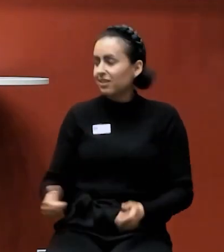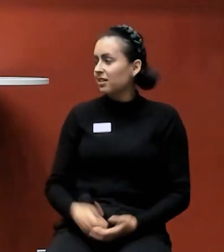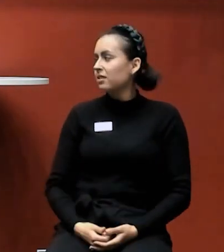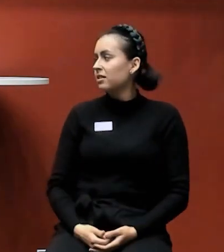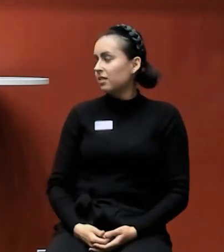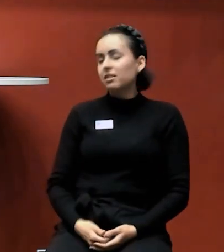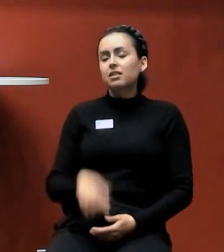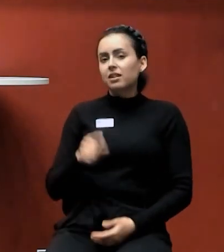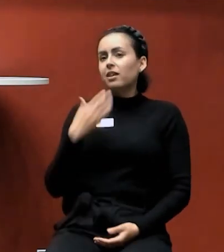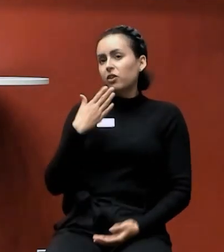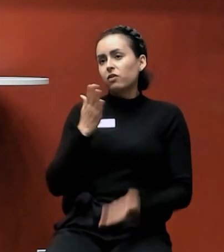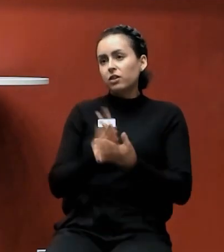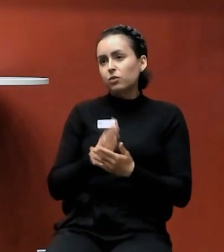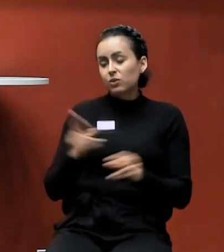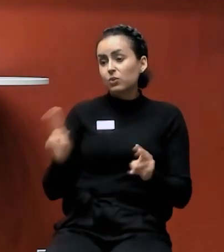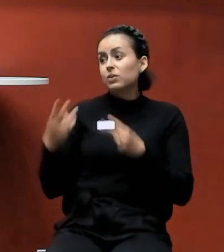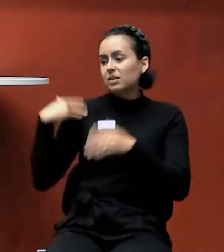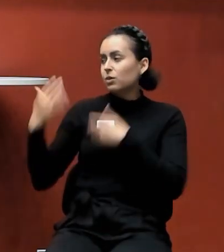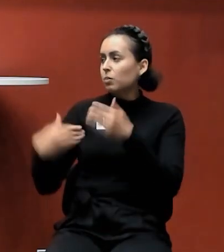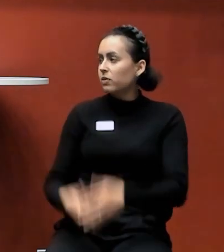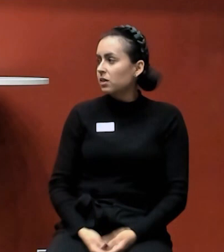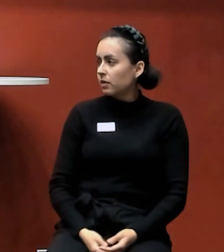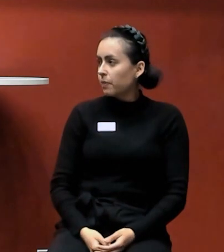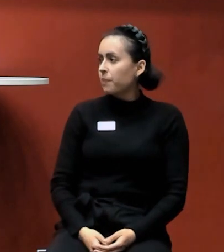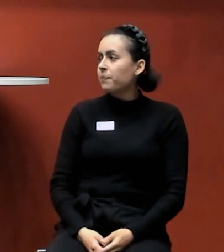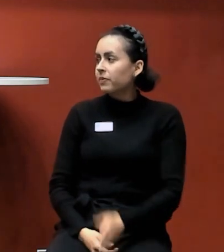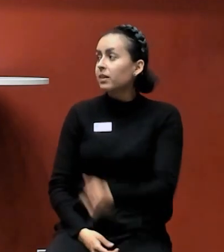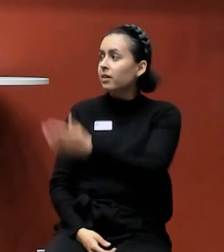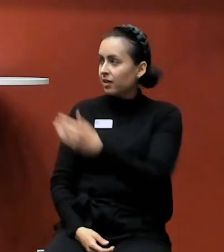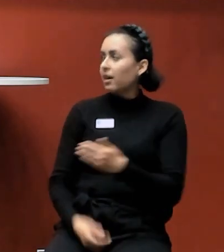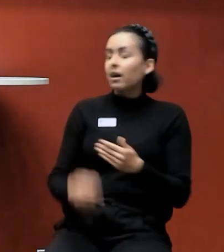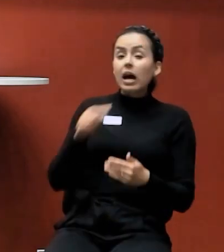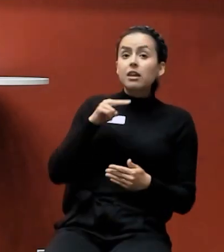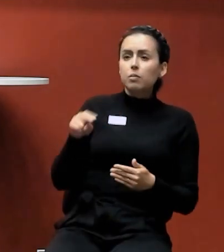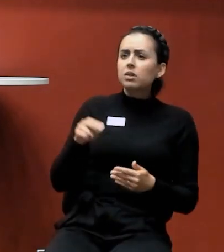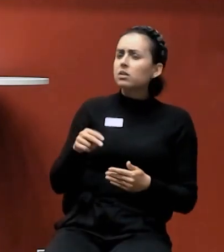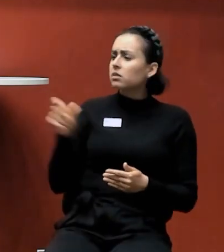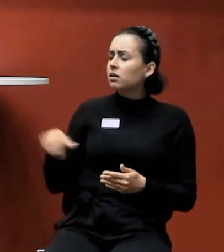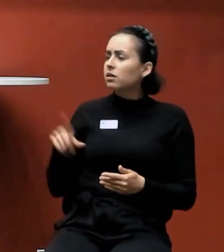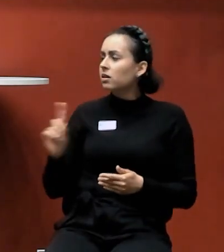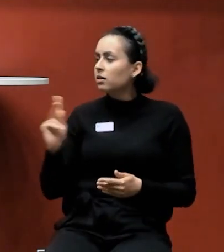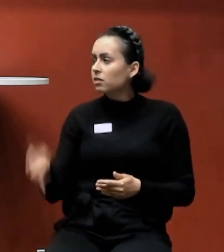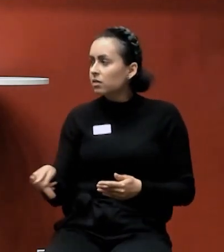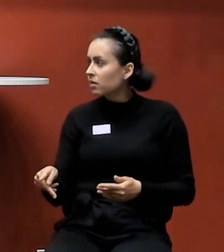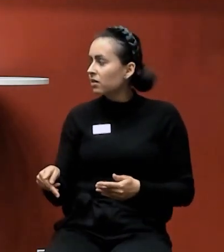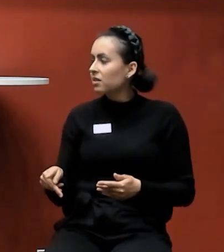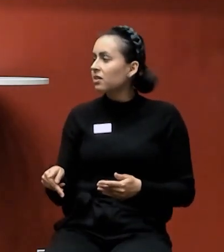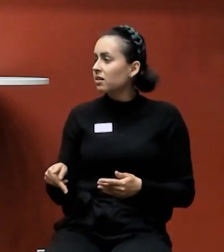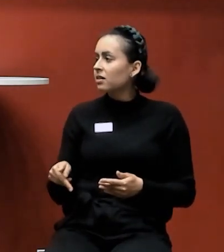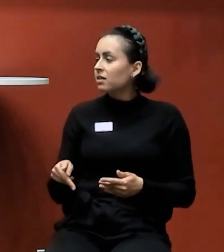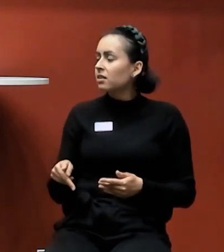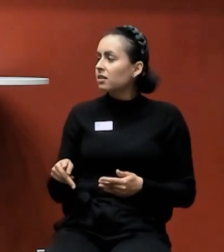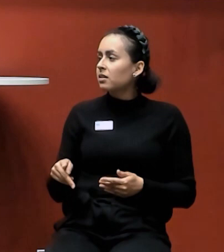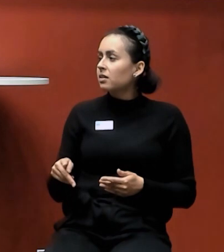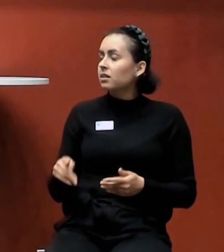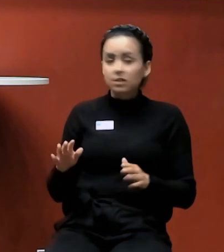new generations. Yeah. Naomi, I'm going to ask you to, you have something to say, and then I'm going to want to open it to you all